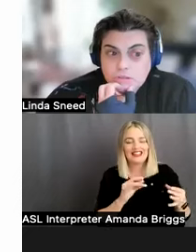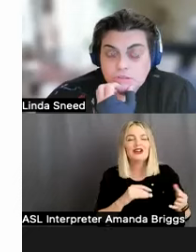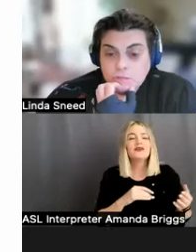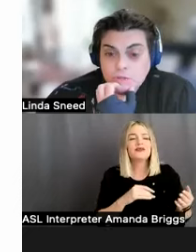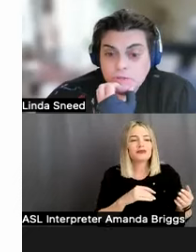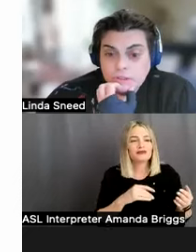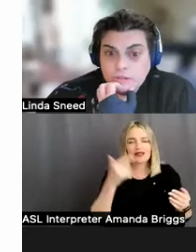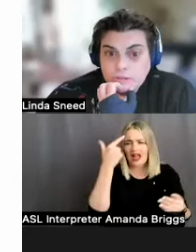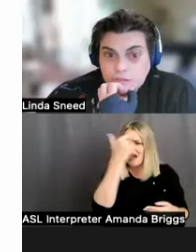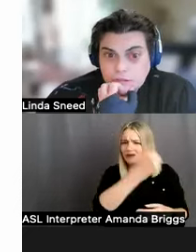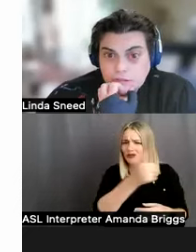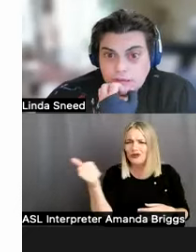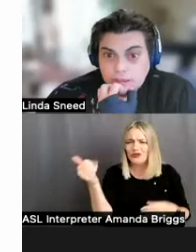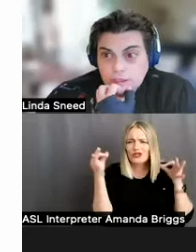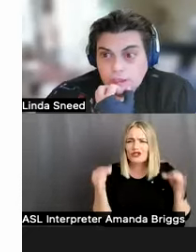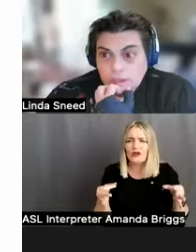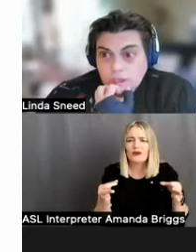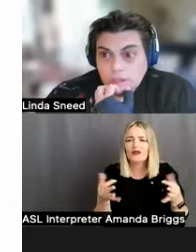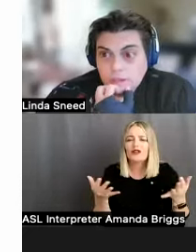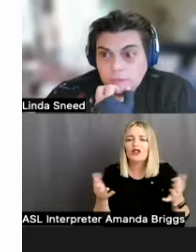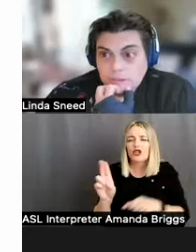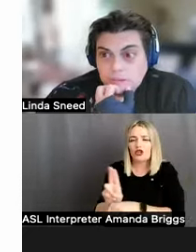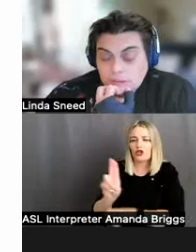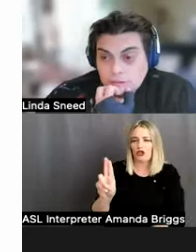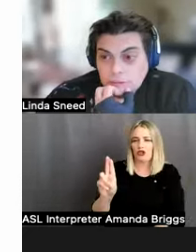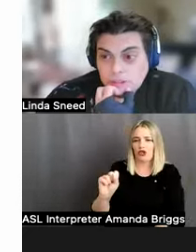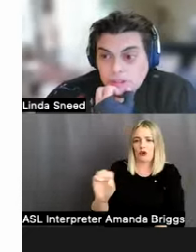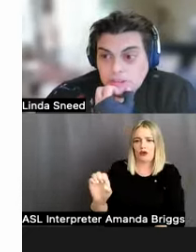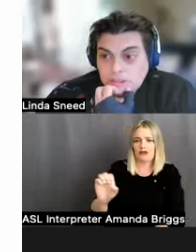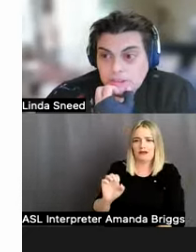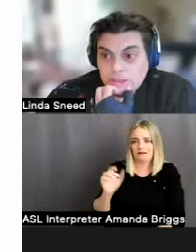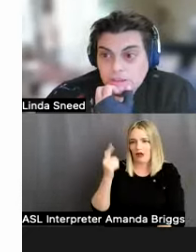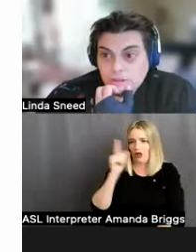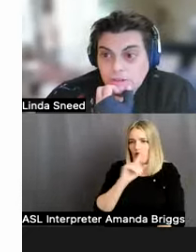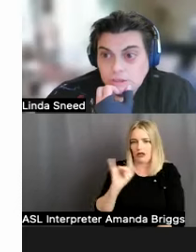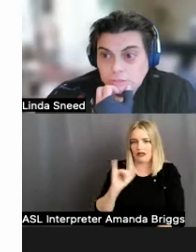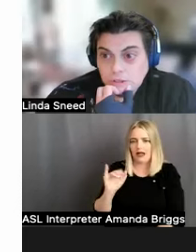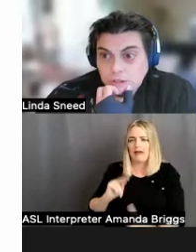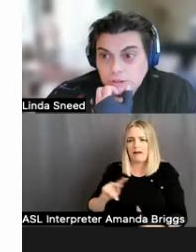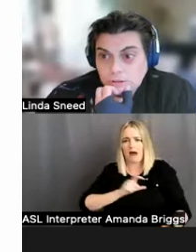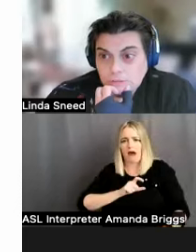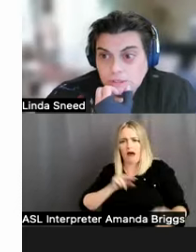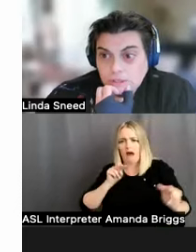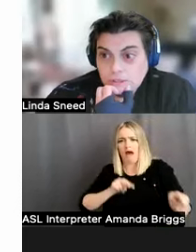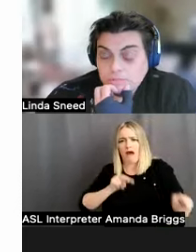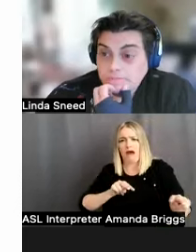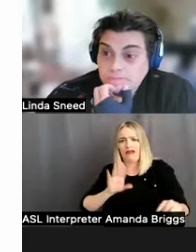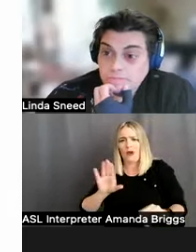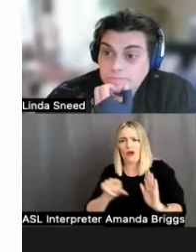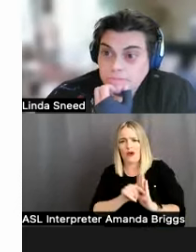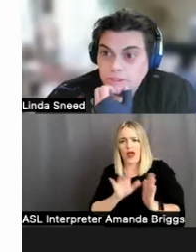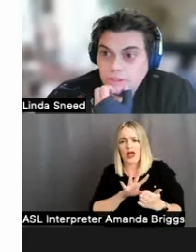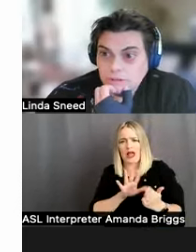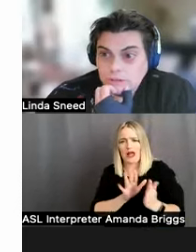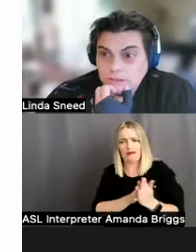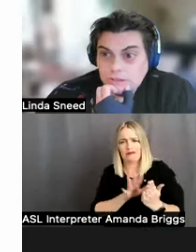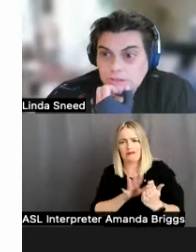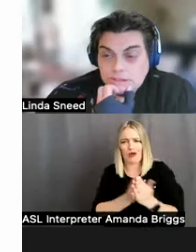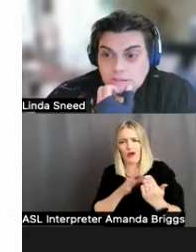you to determine what use looks like. No one's going to be policing your grade book or being like, you